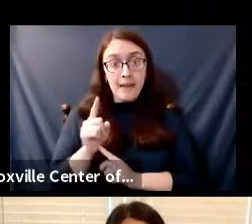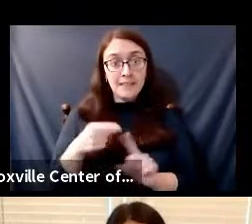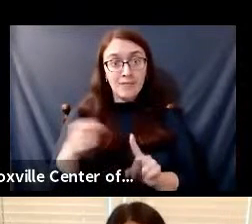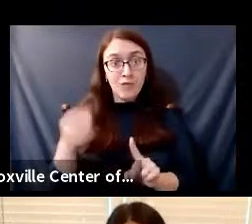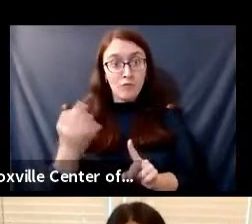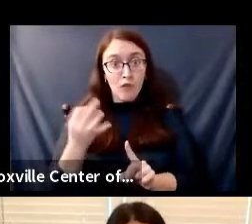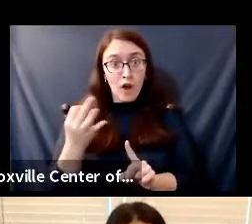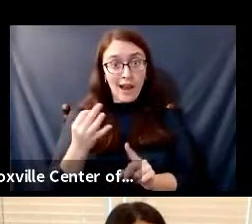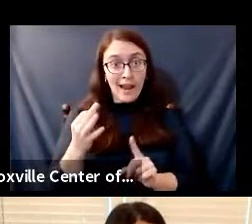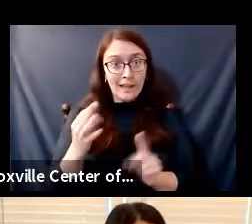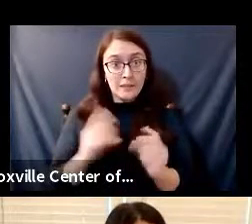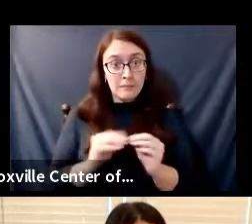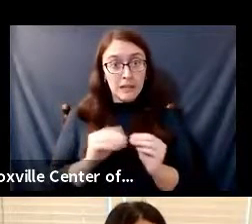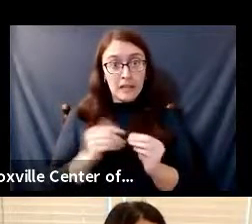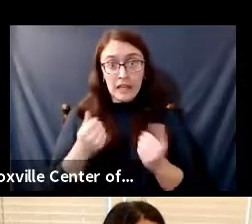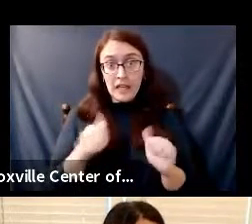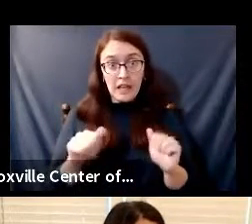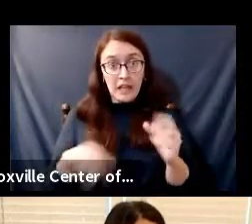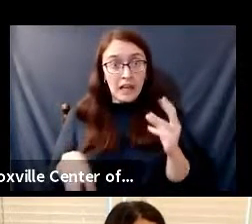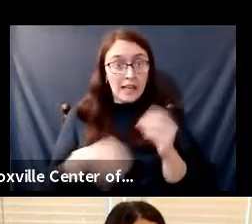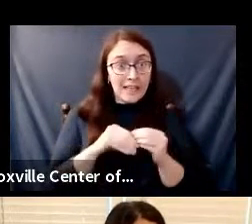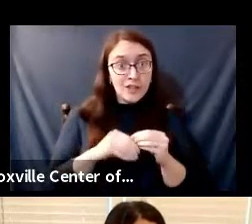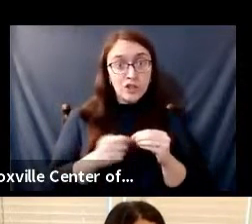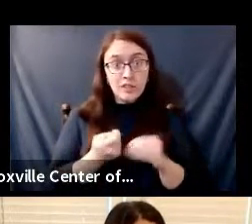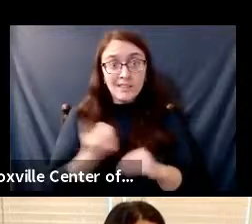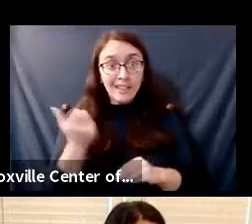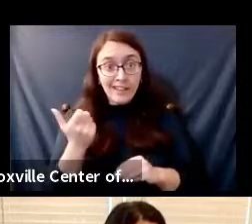additions, deletions, corrections?